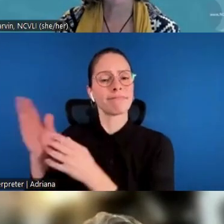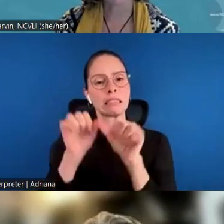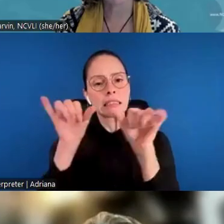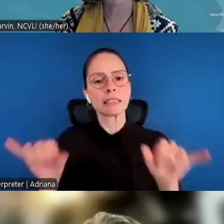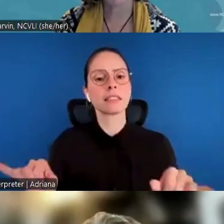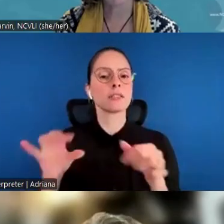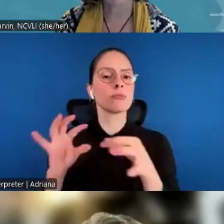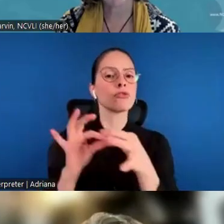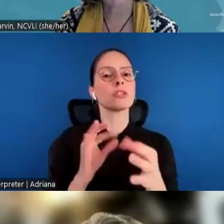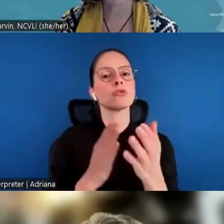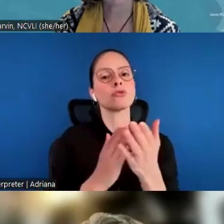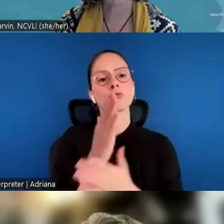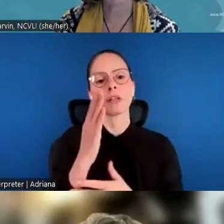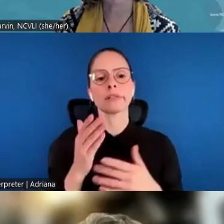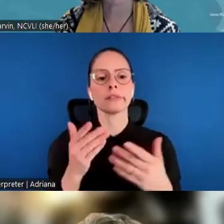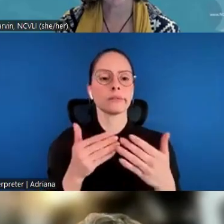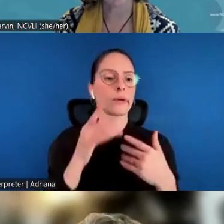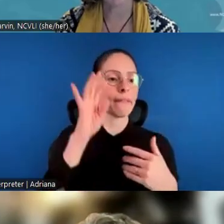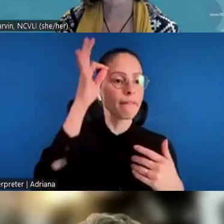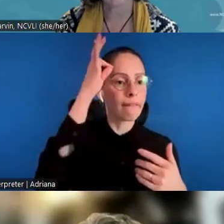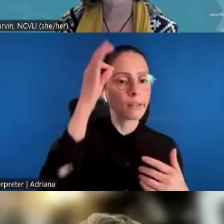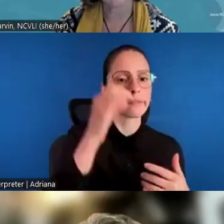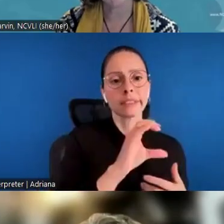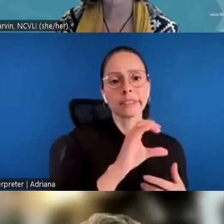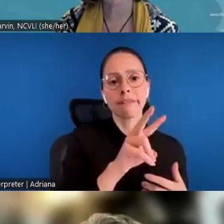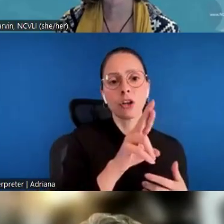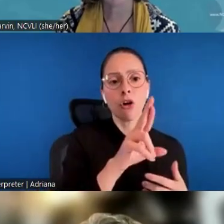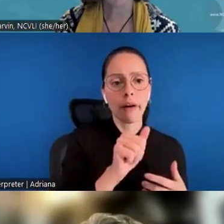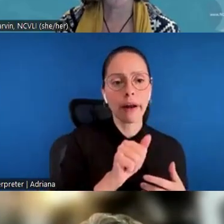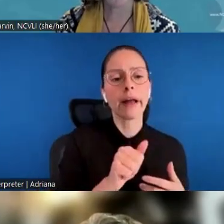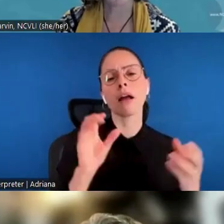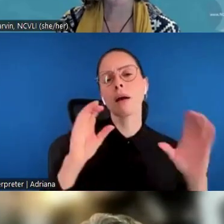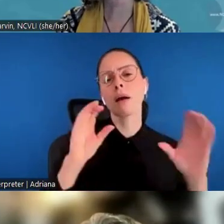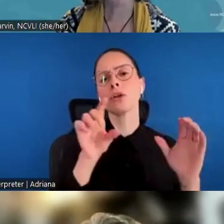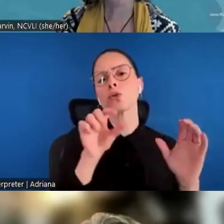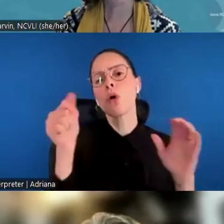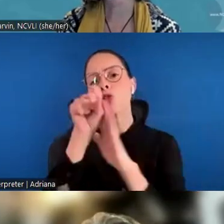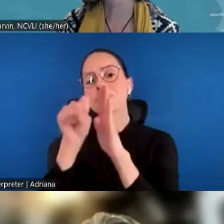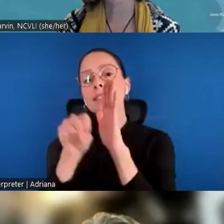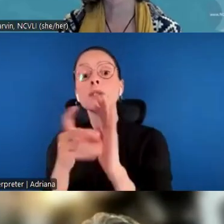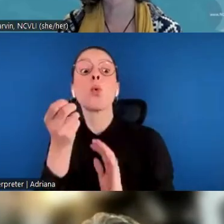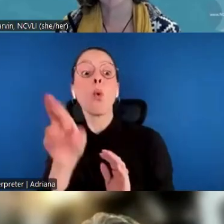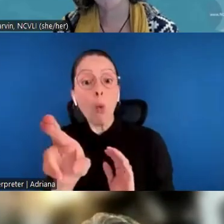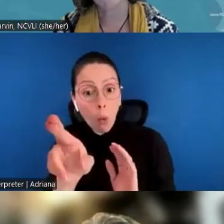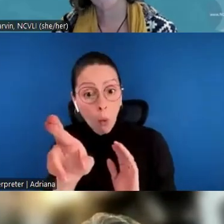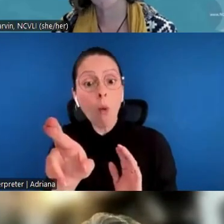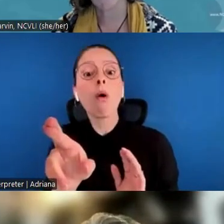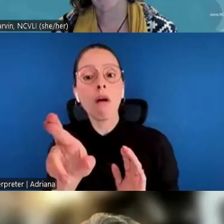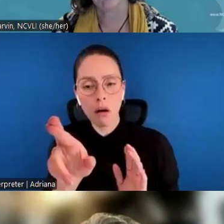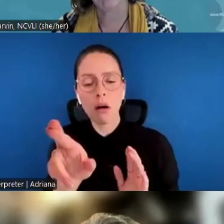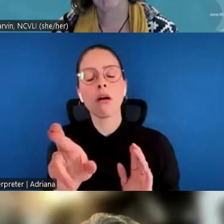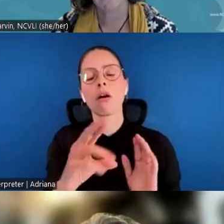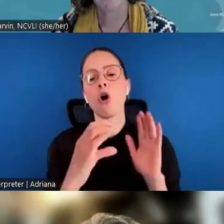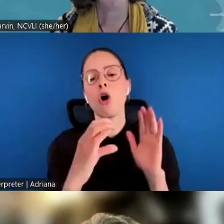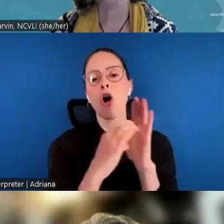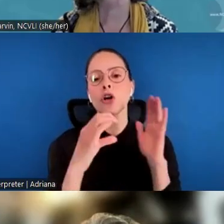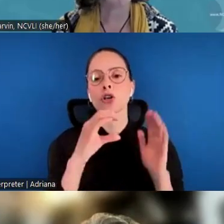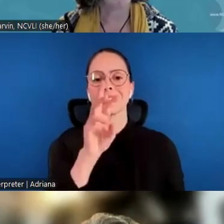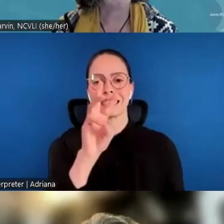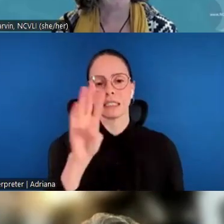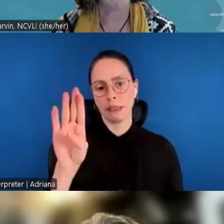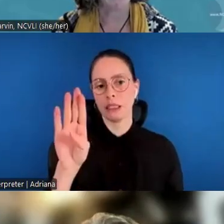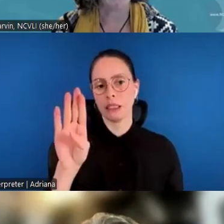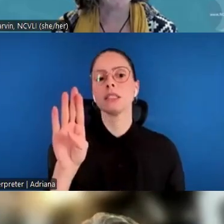in the federal CVRA and we compare it to all of the states, or if we go to Article 6B, there